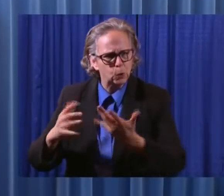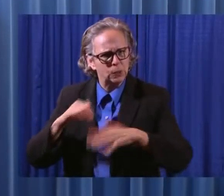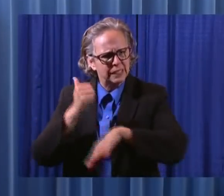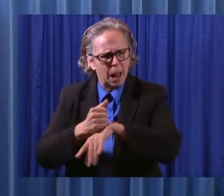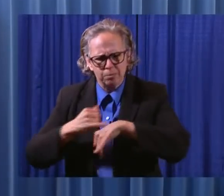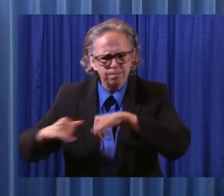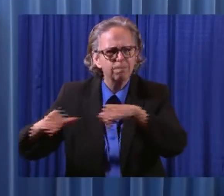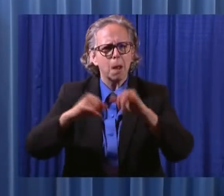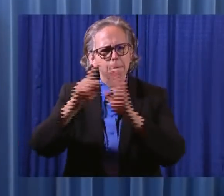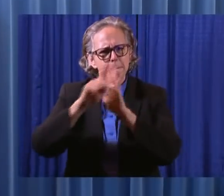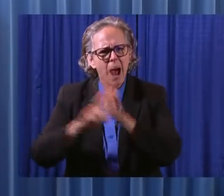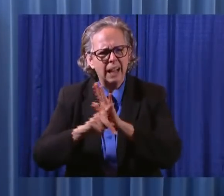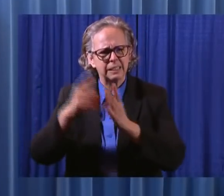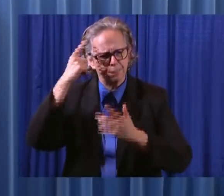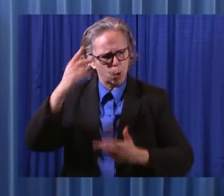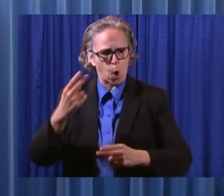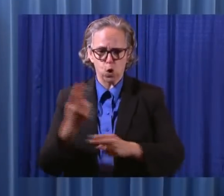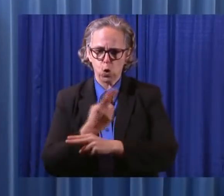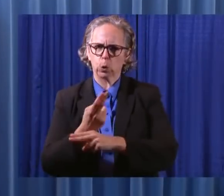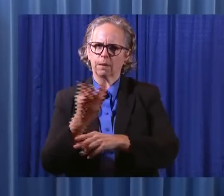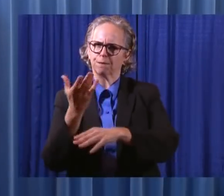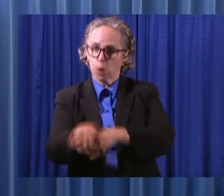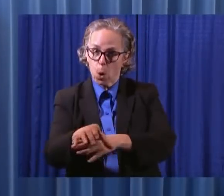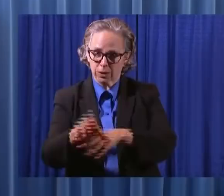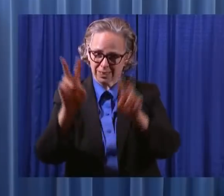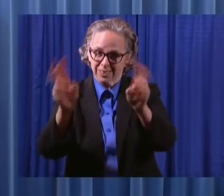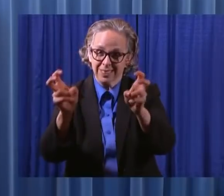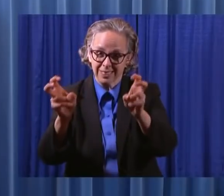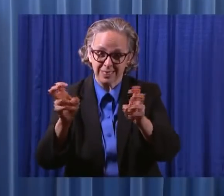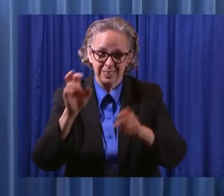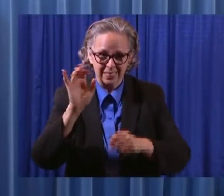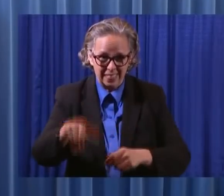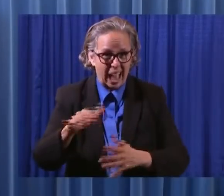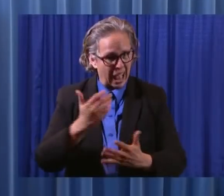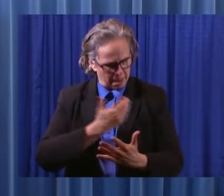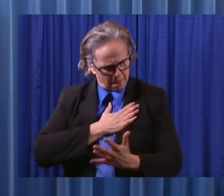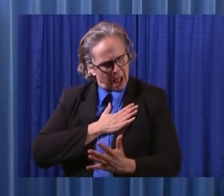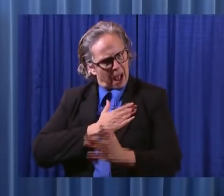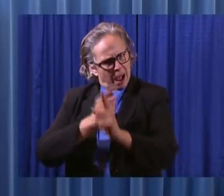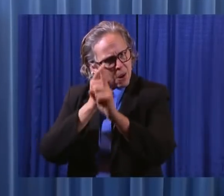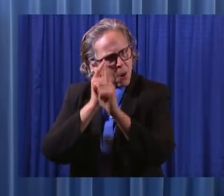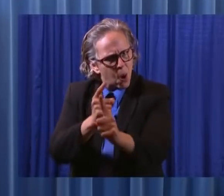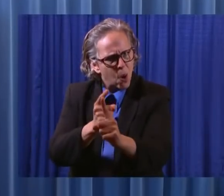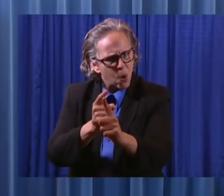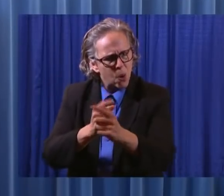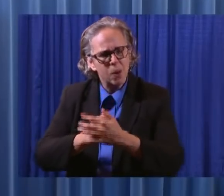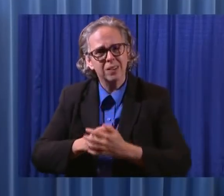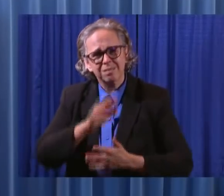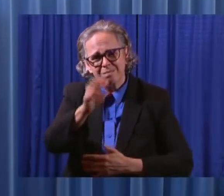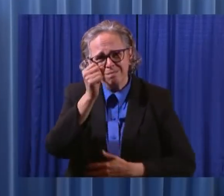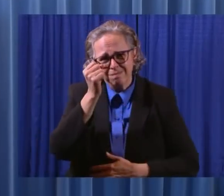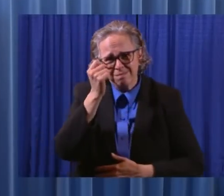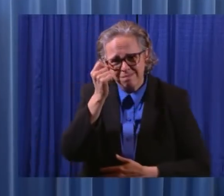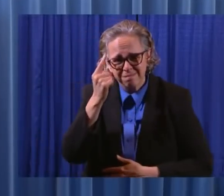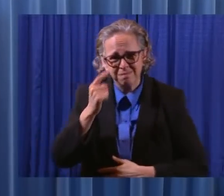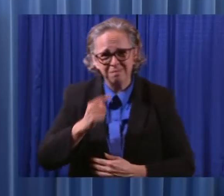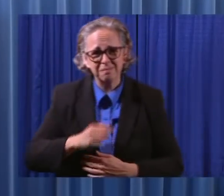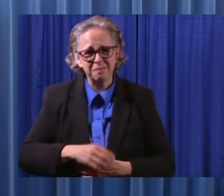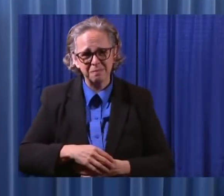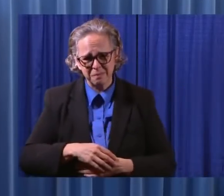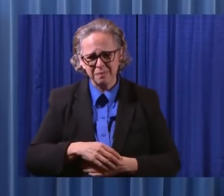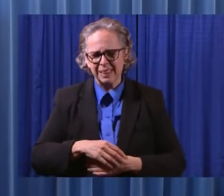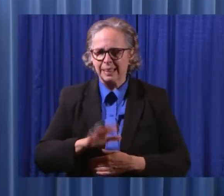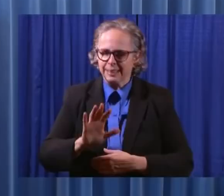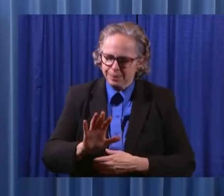policy statewide. So, and many, many other things that I have outlined. But I will